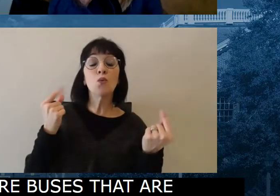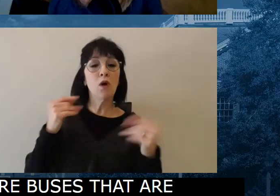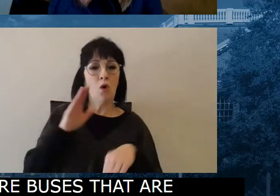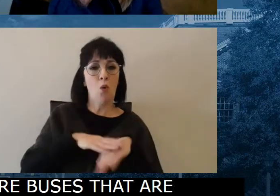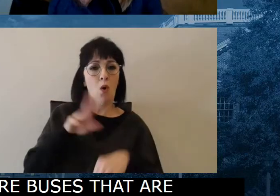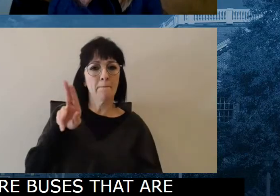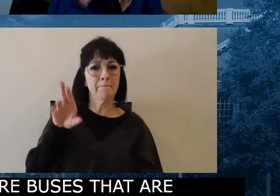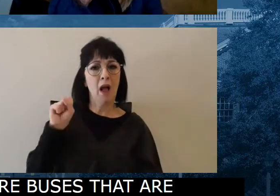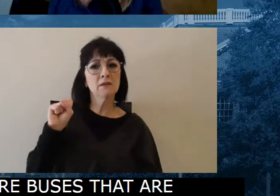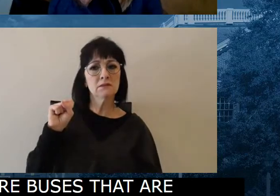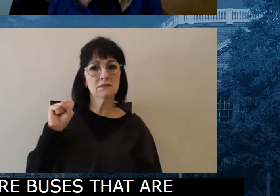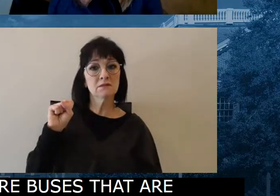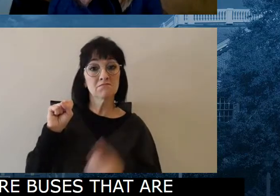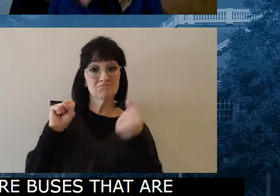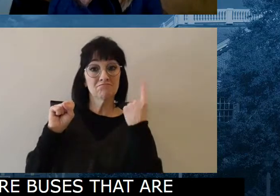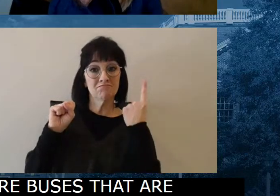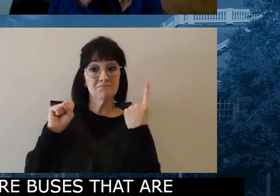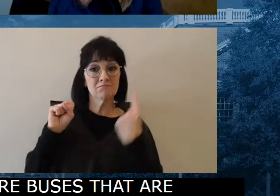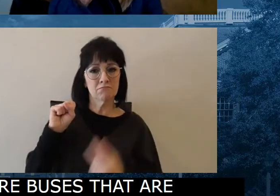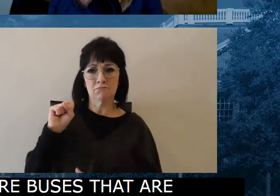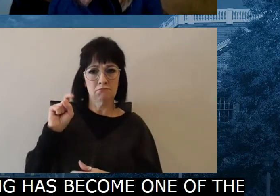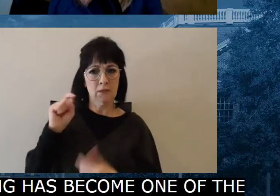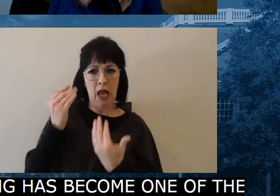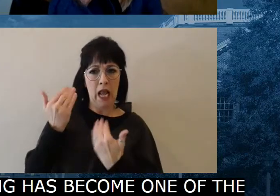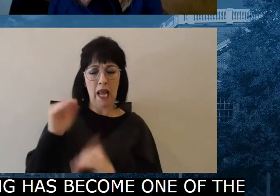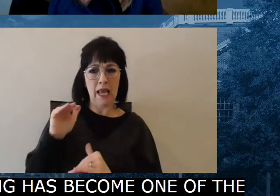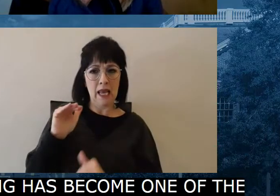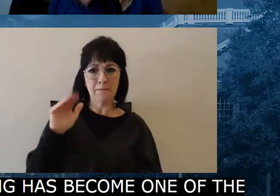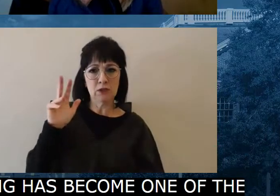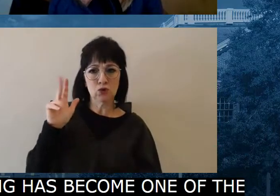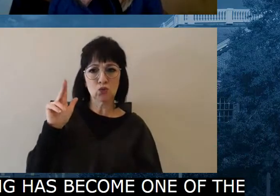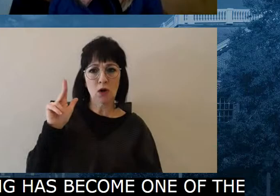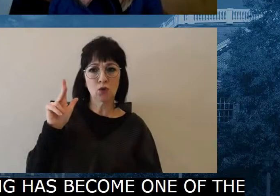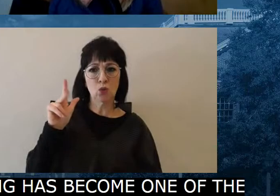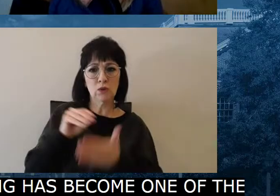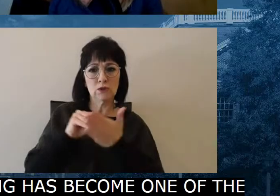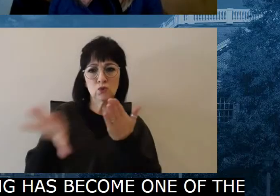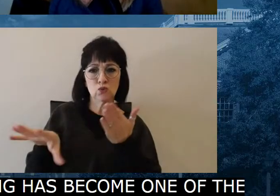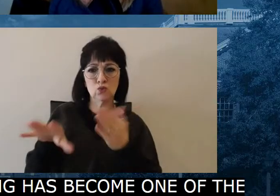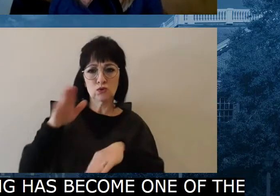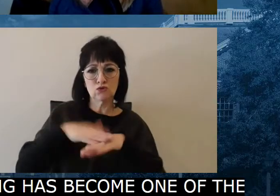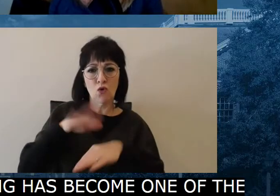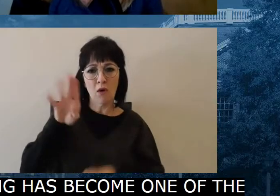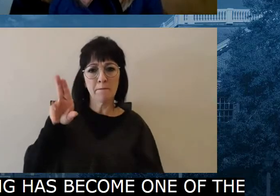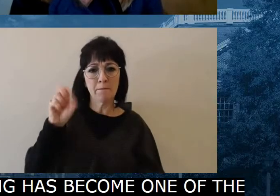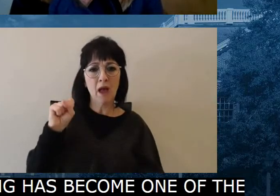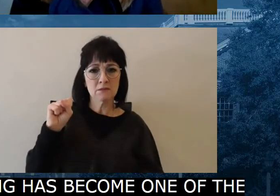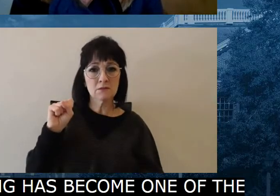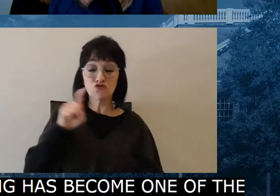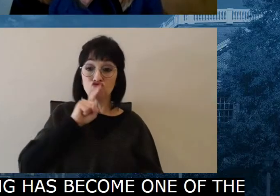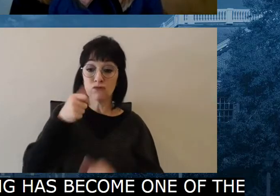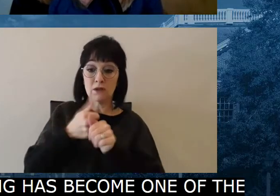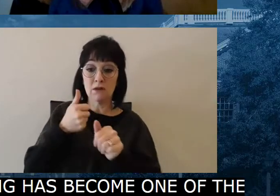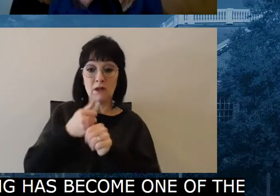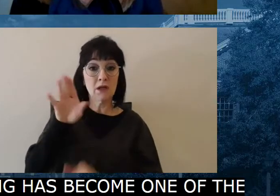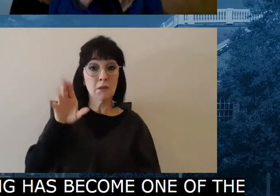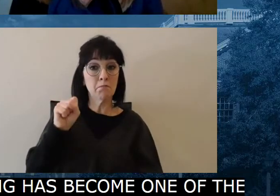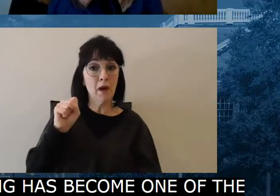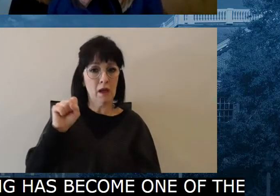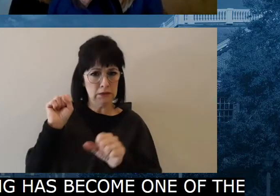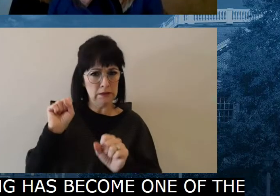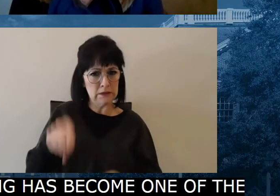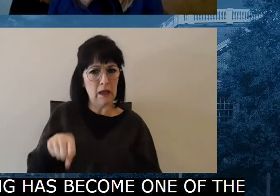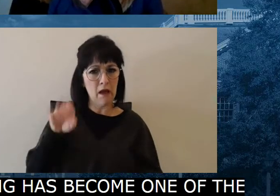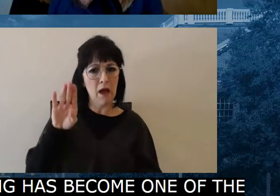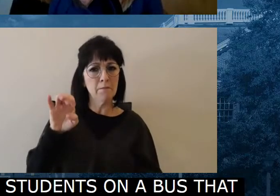about 23 students on a bus that could hold up to 72 students. So that is a major factor, and